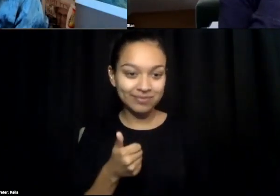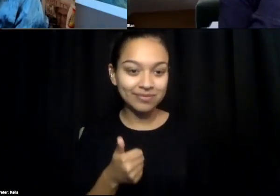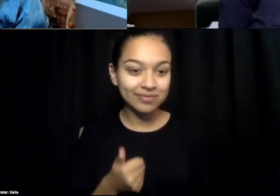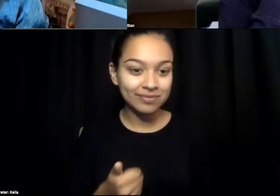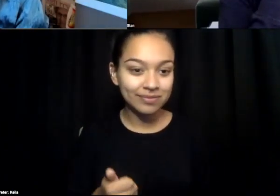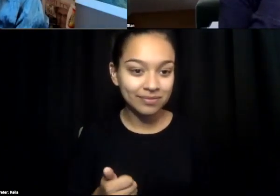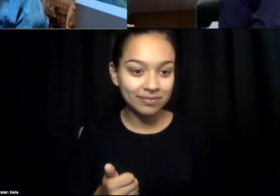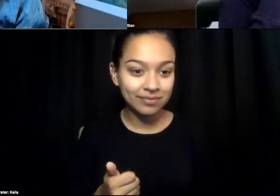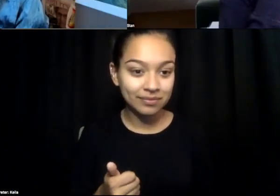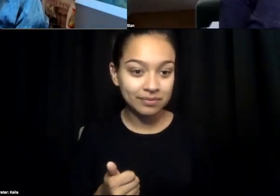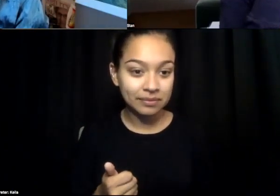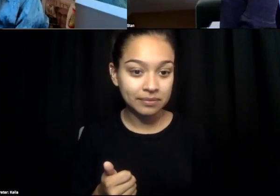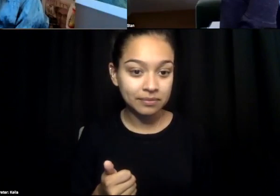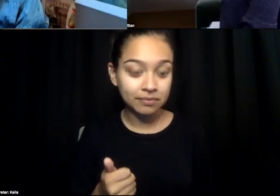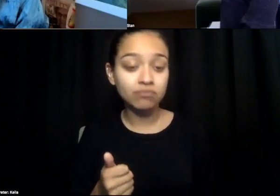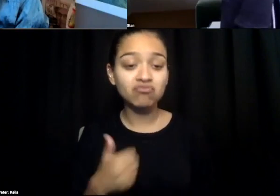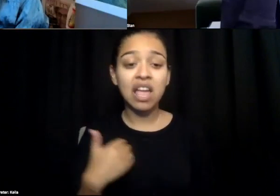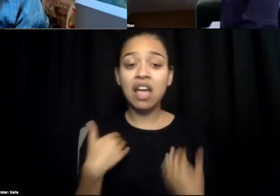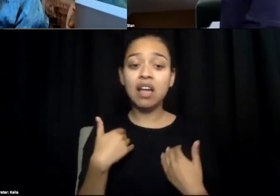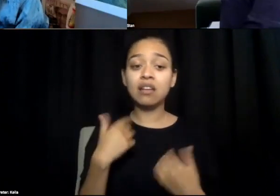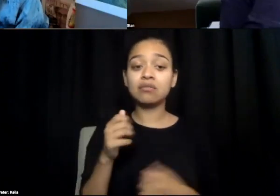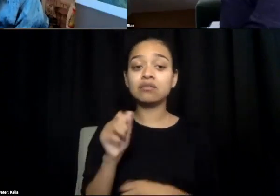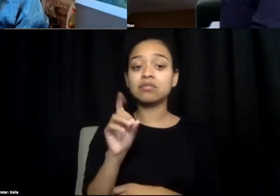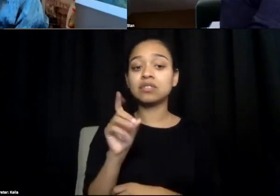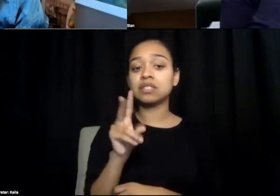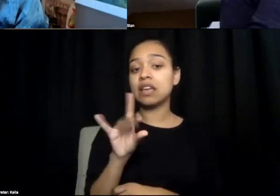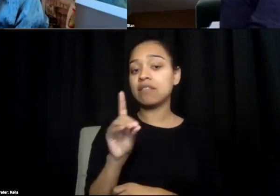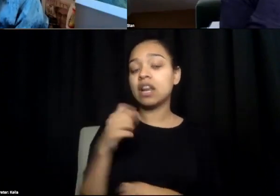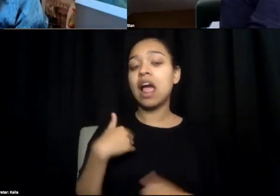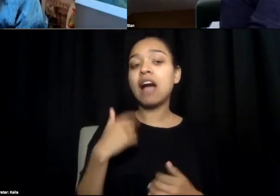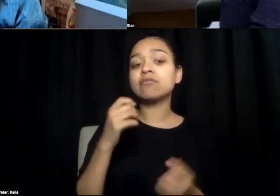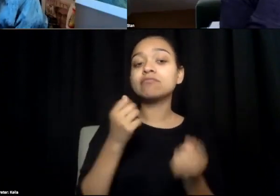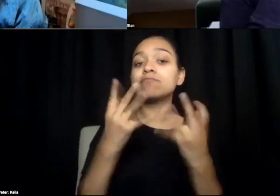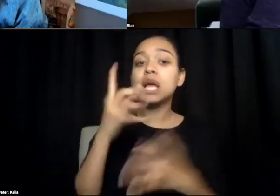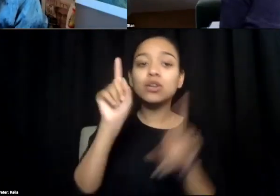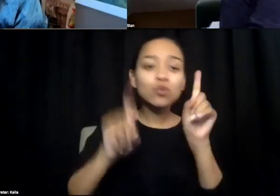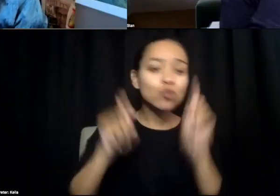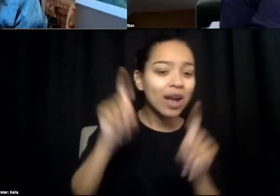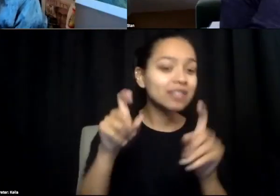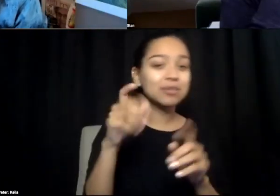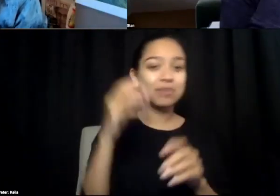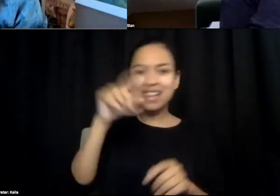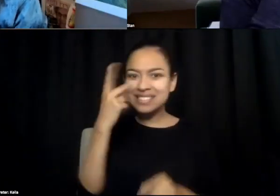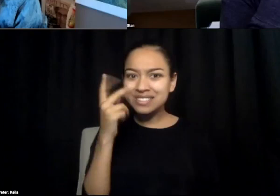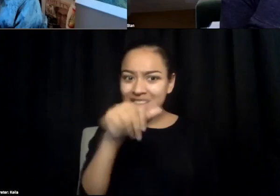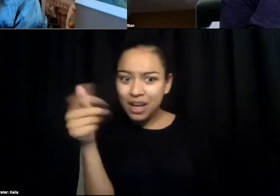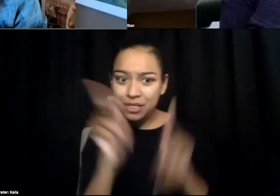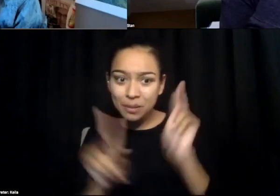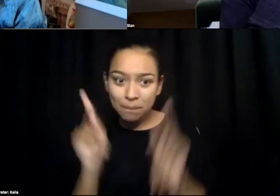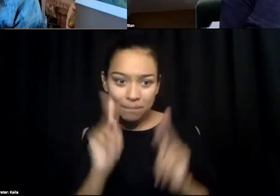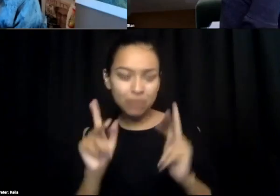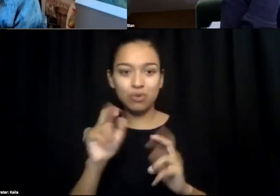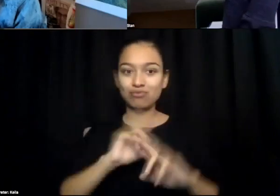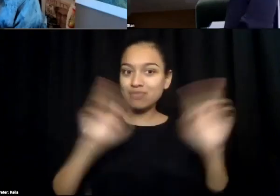I mean, I have so many different questions, but I know we have so many people here who want to ask you questions too. Let's see, is Ashley Anderson